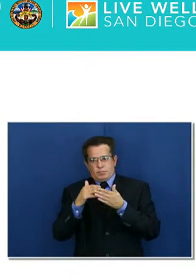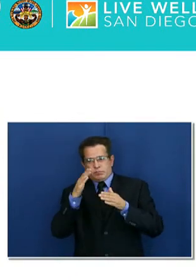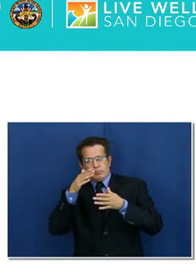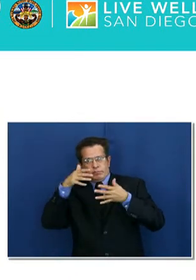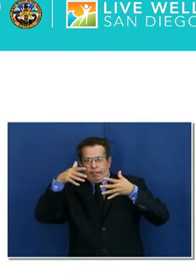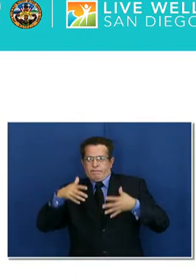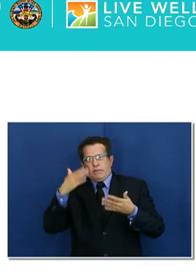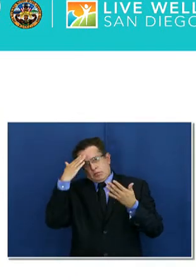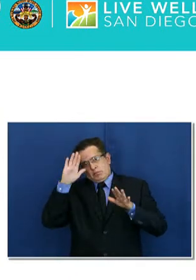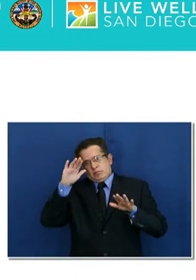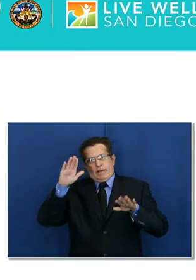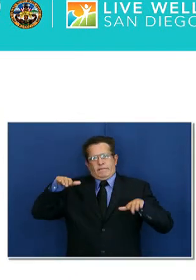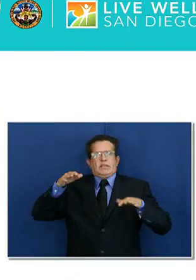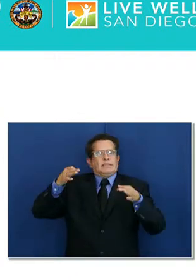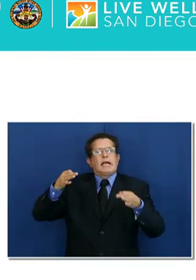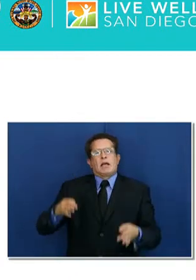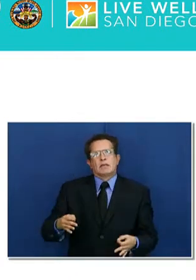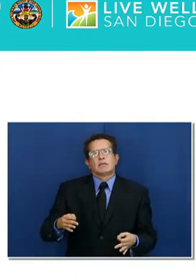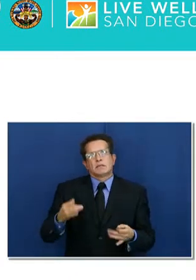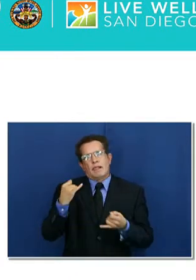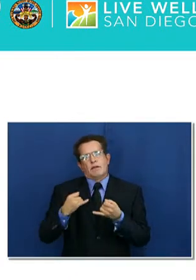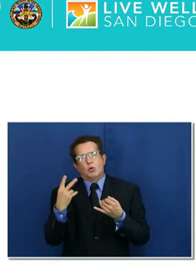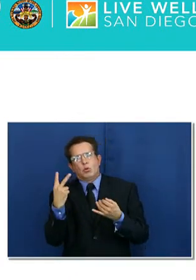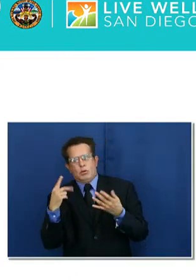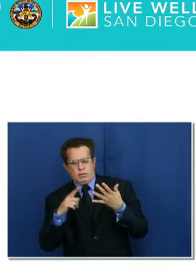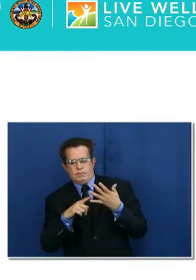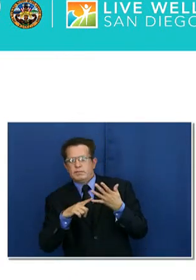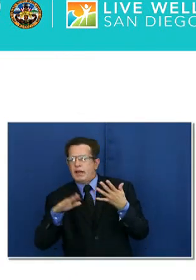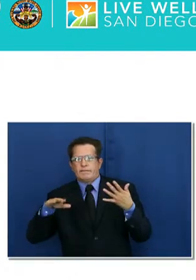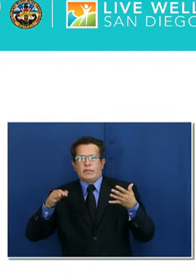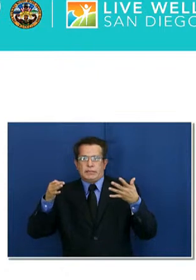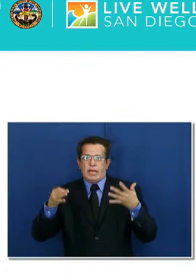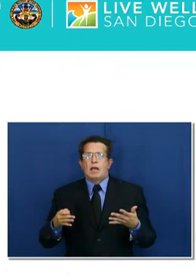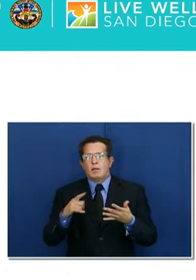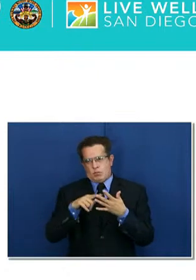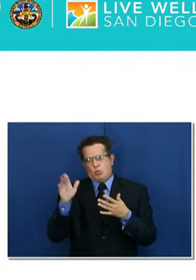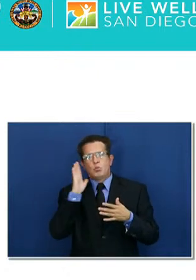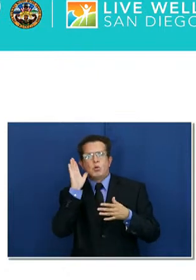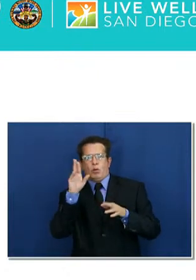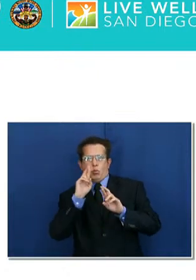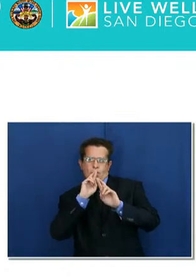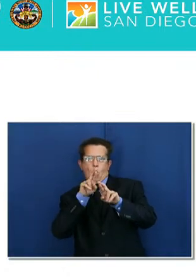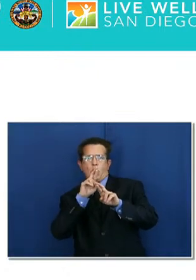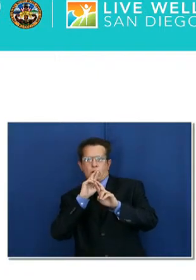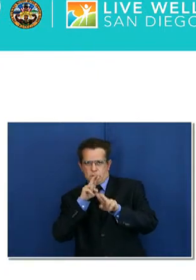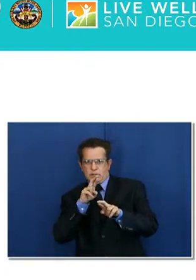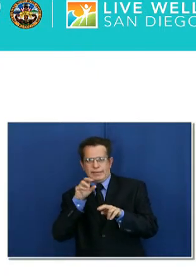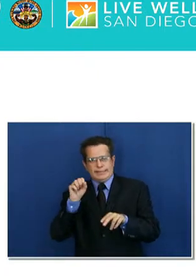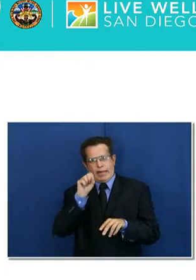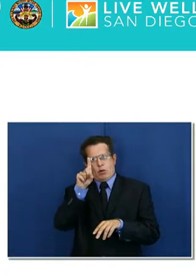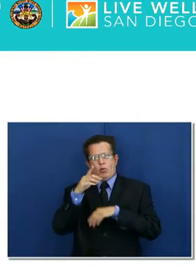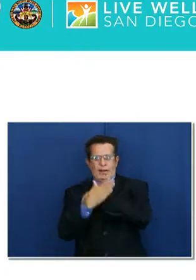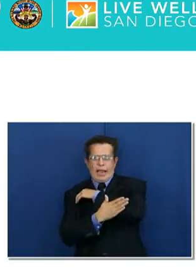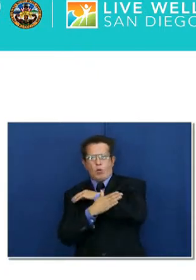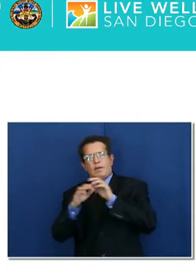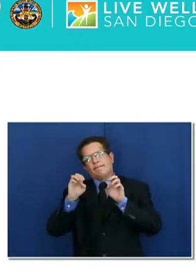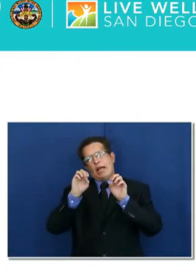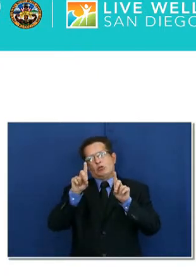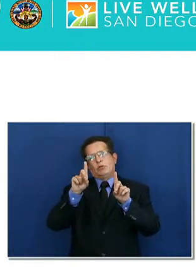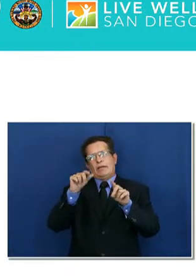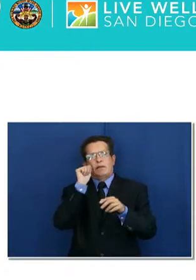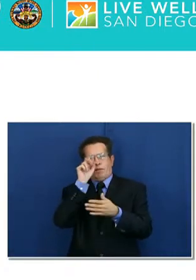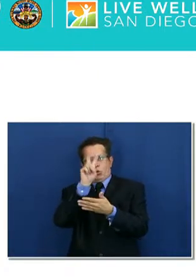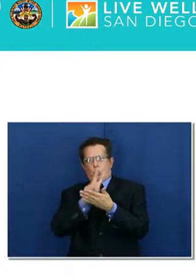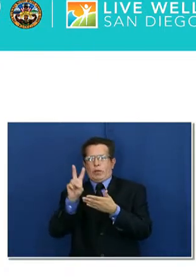the remaining 2 districts. This information will be reported by the San Diego County Office of Education every